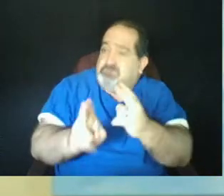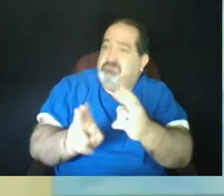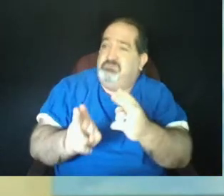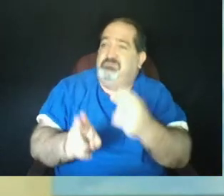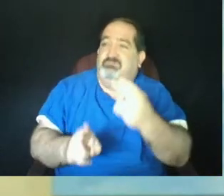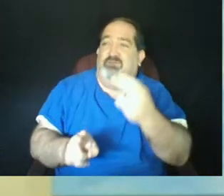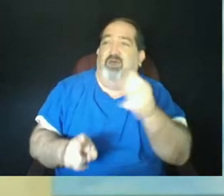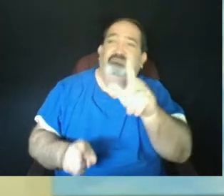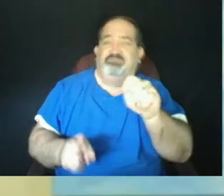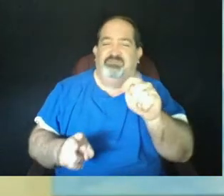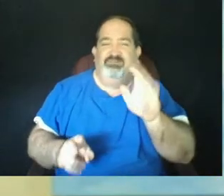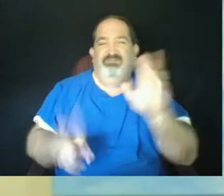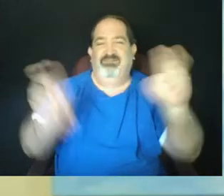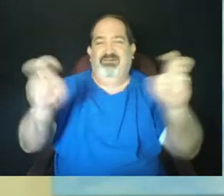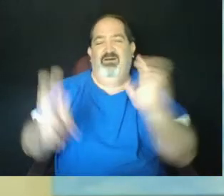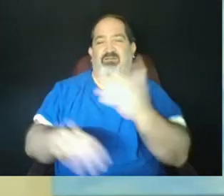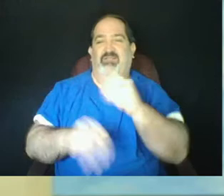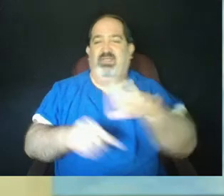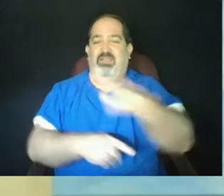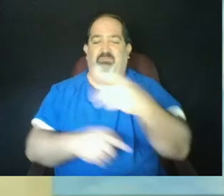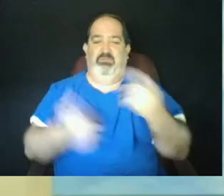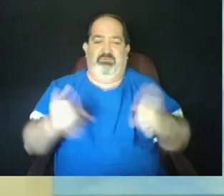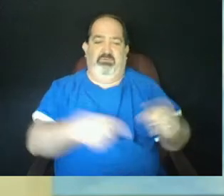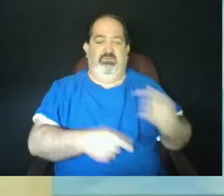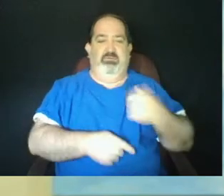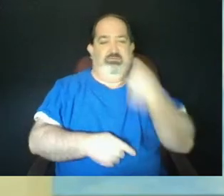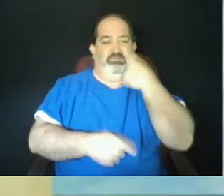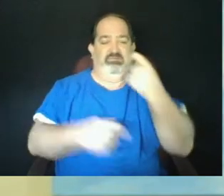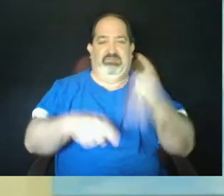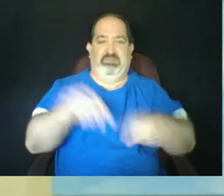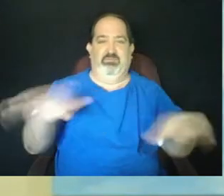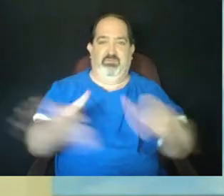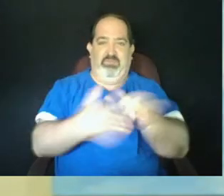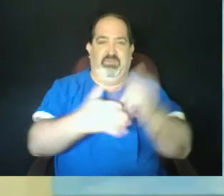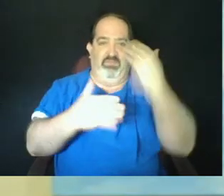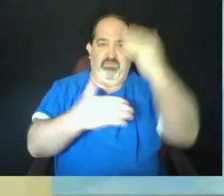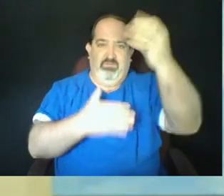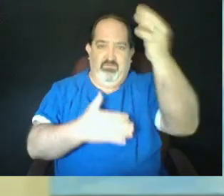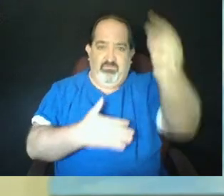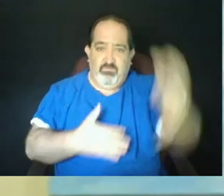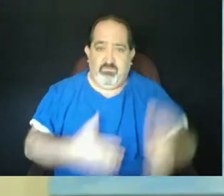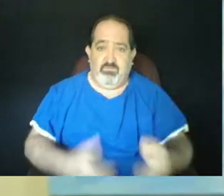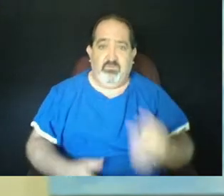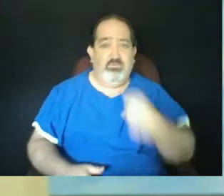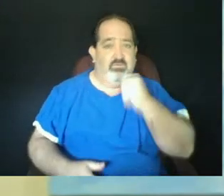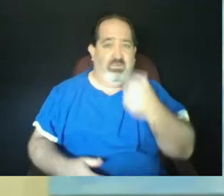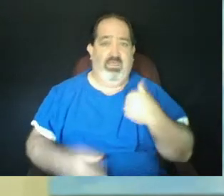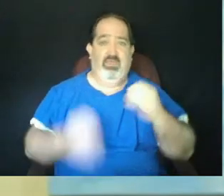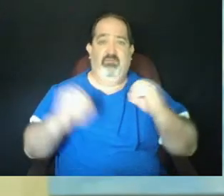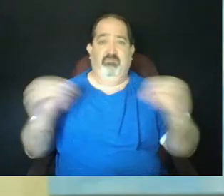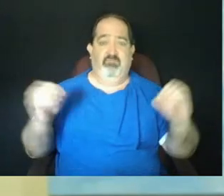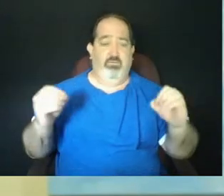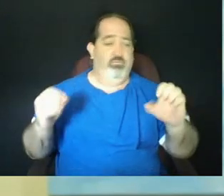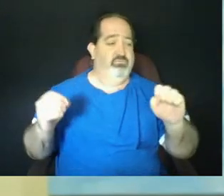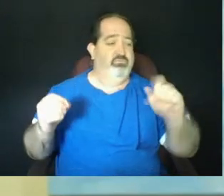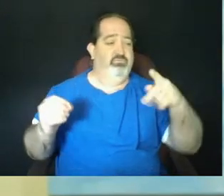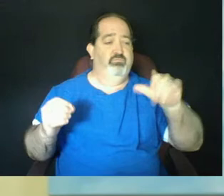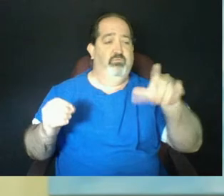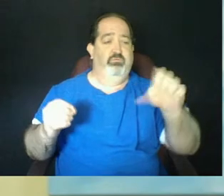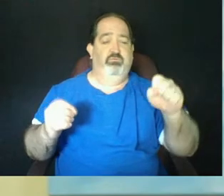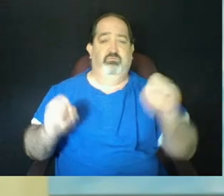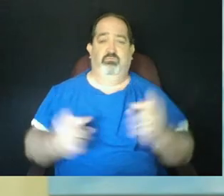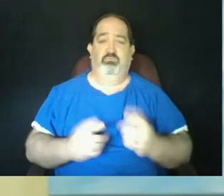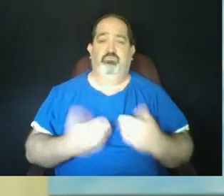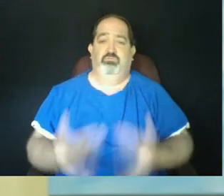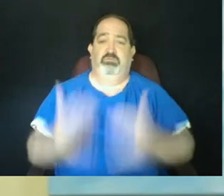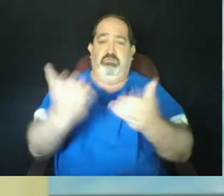in the past, but as circumstances have prevented us from hunting recently, and in the near future, we do not have any spoils of the hunt to present to you at this